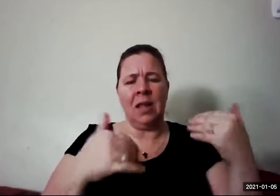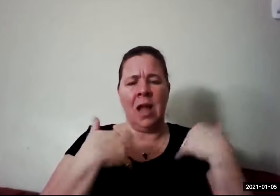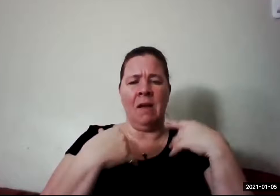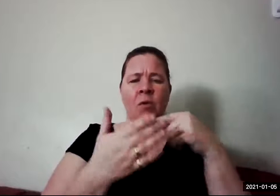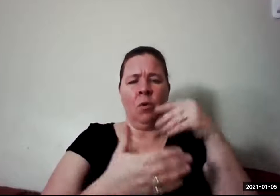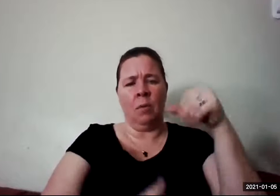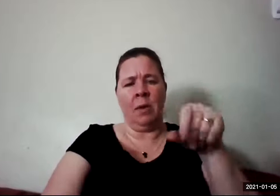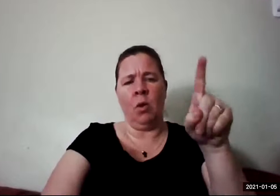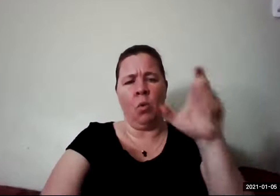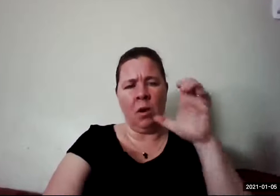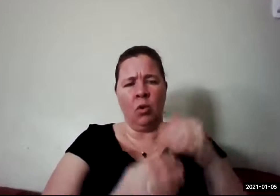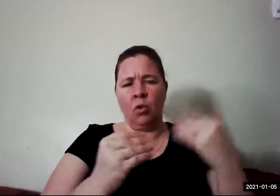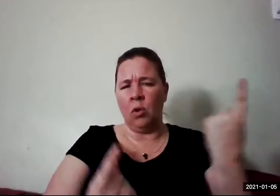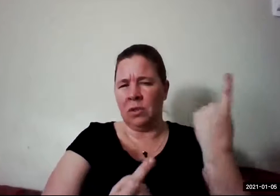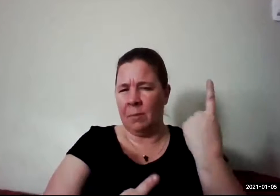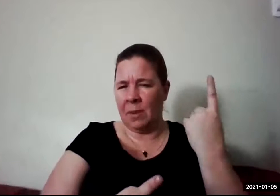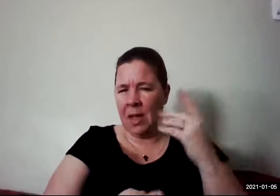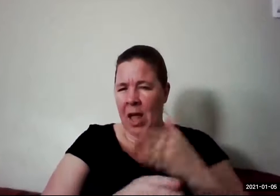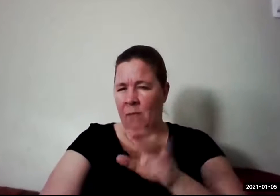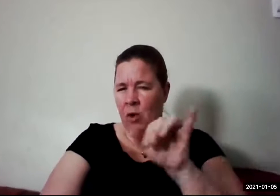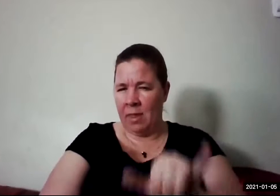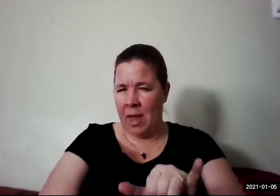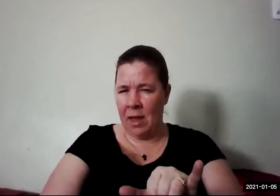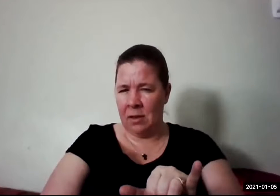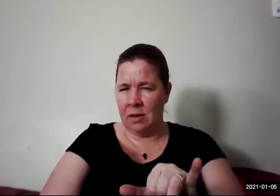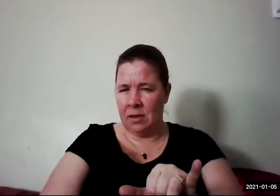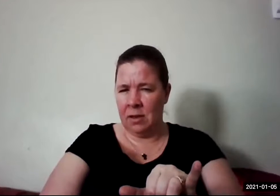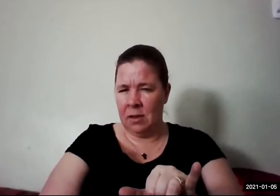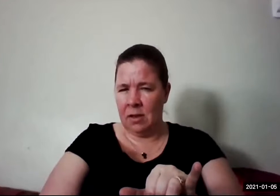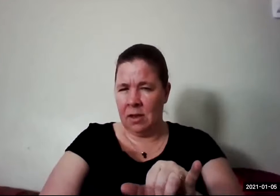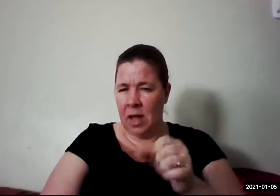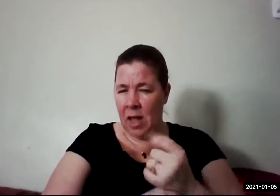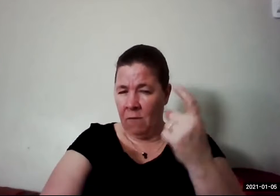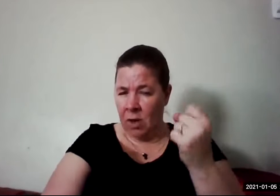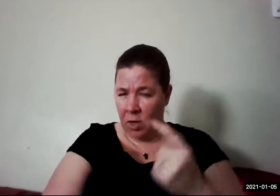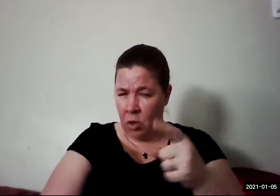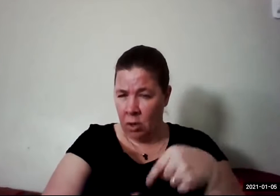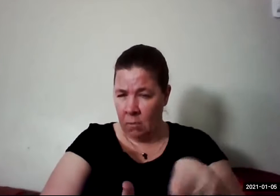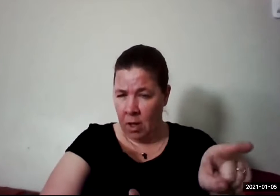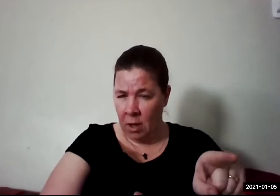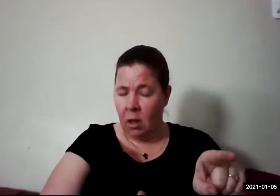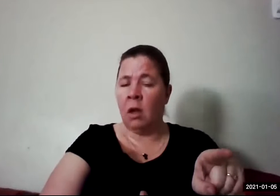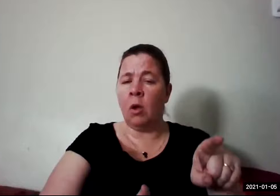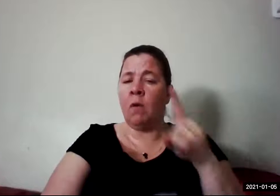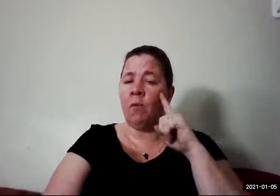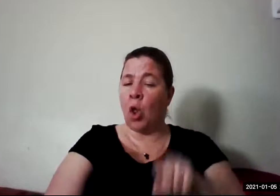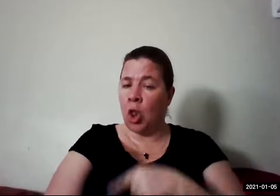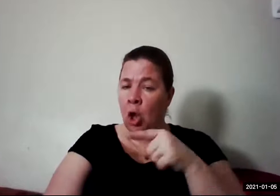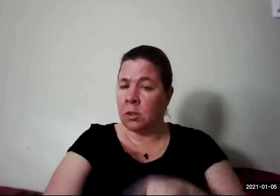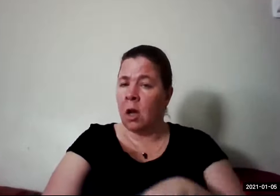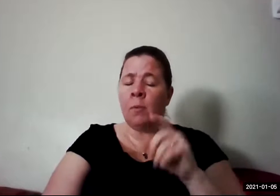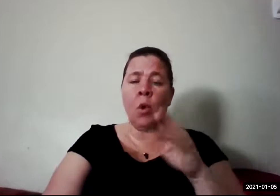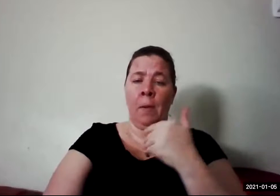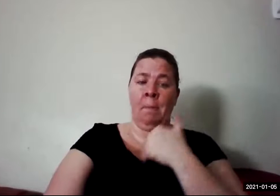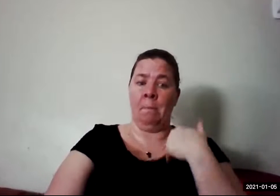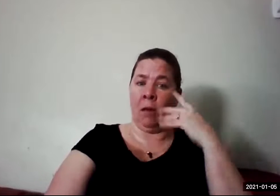$100 or something. After that, will you renew it yearly, and how long is it going to last? Are you going to be like a member